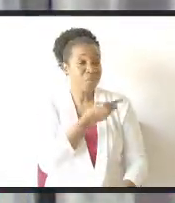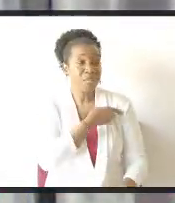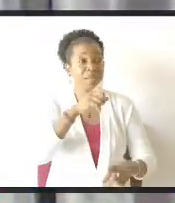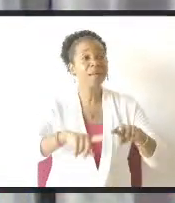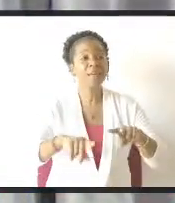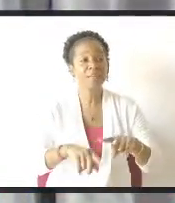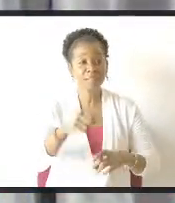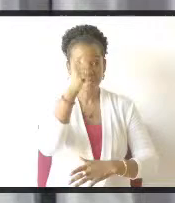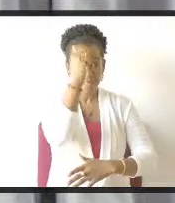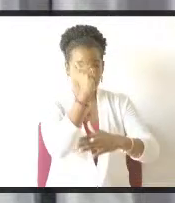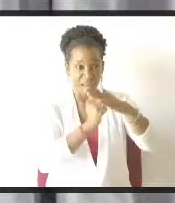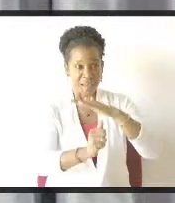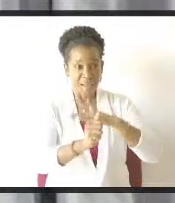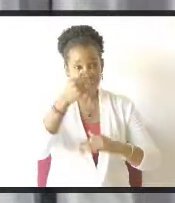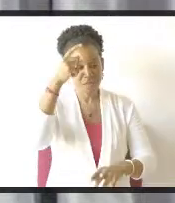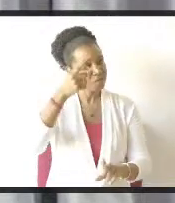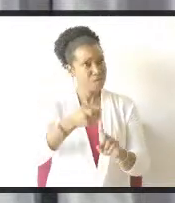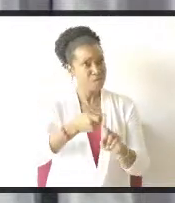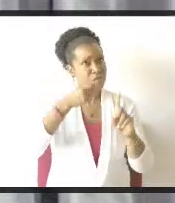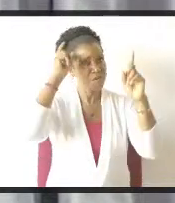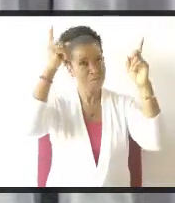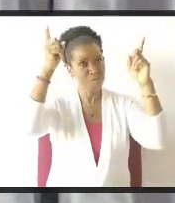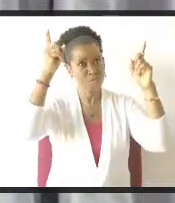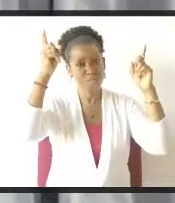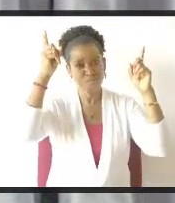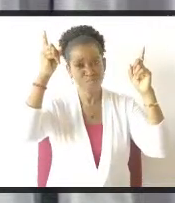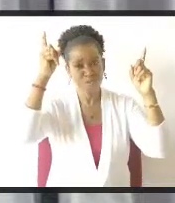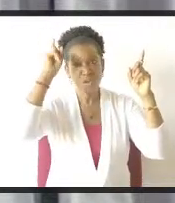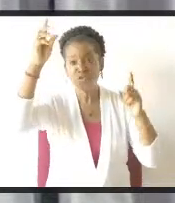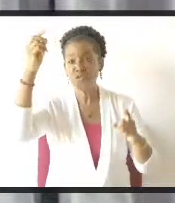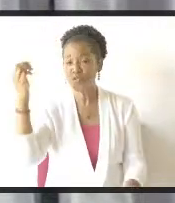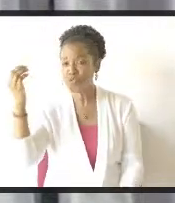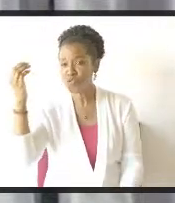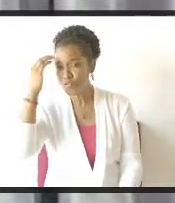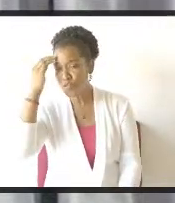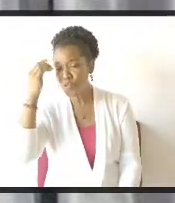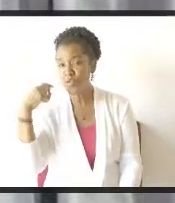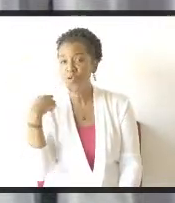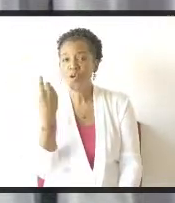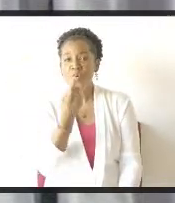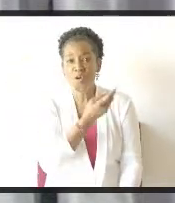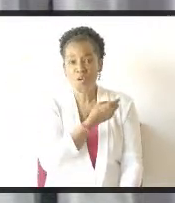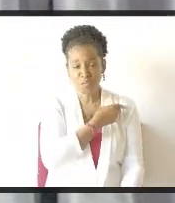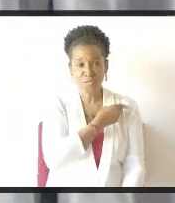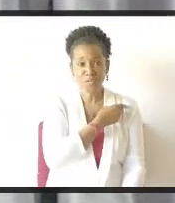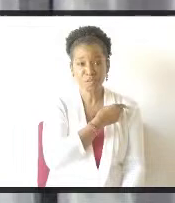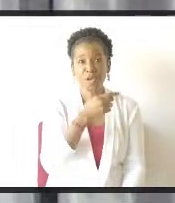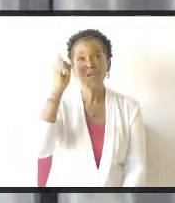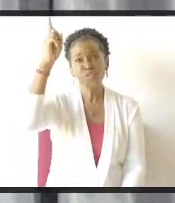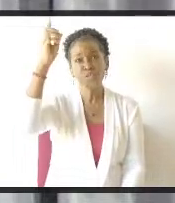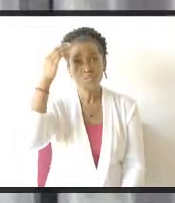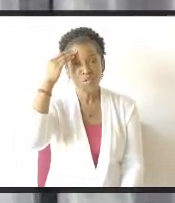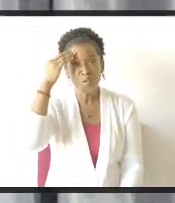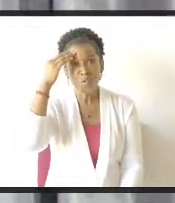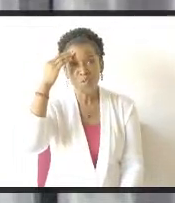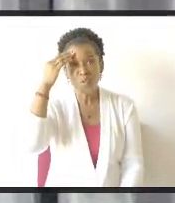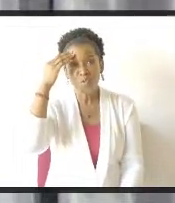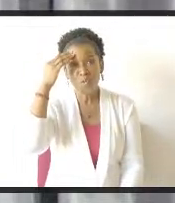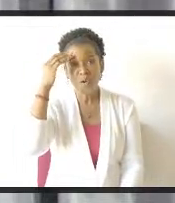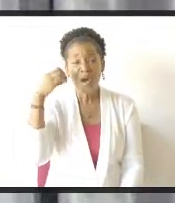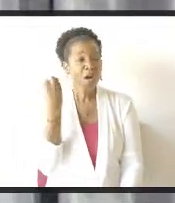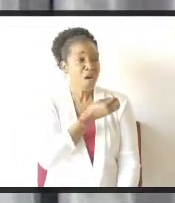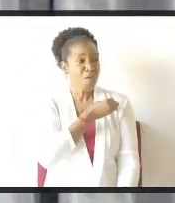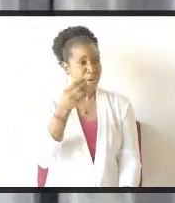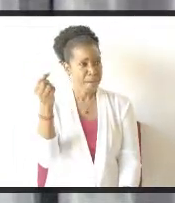You know who we are. You know what is going through our mind even now. You know our hearts. You know our